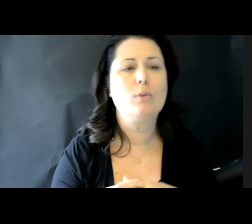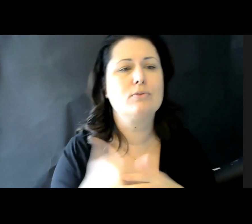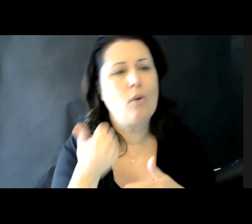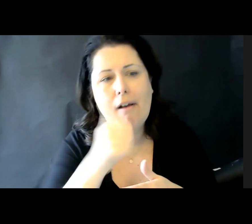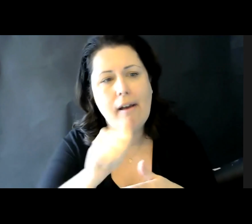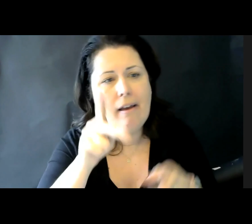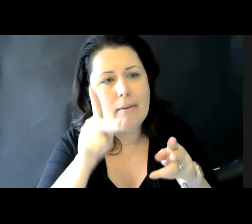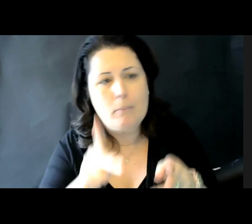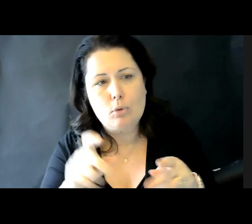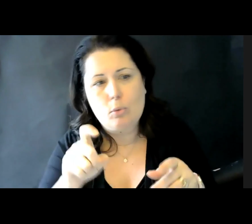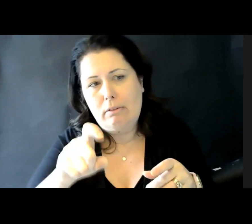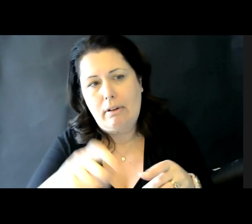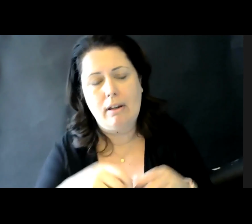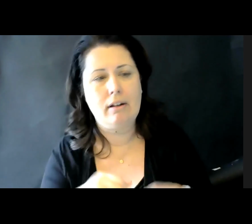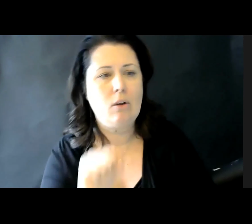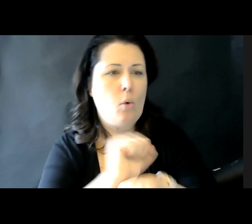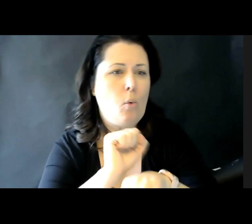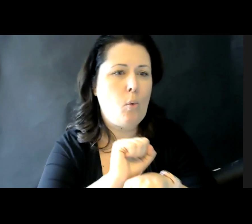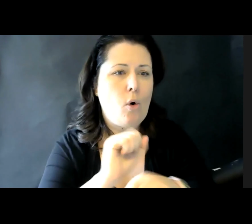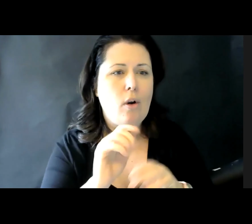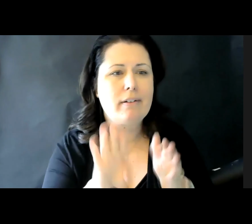needs it. We do workforce development.